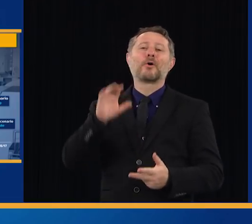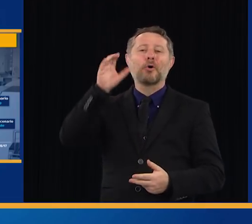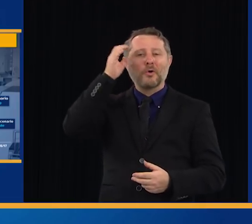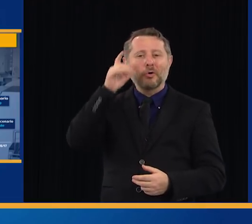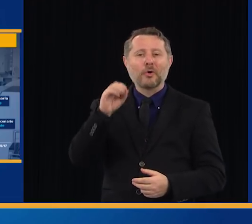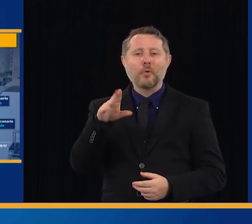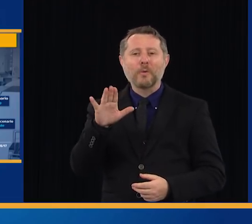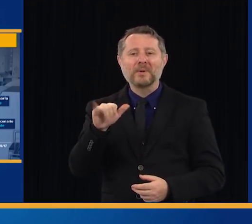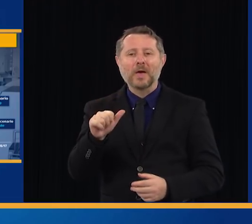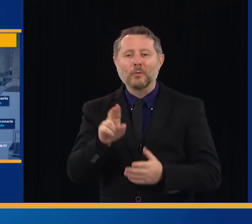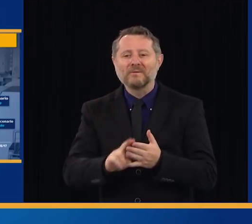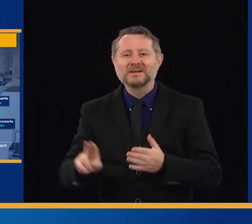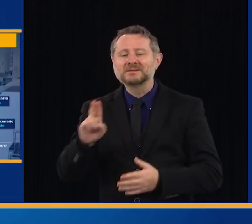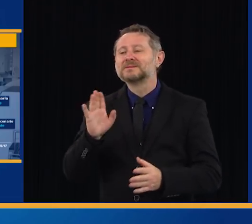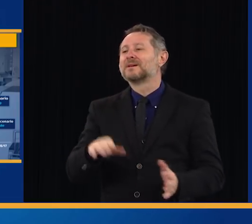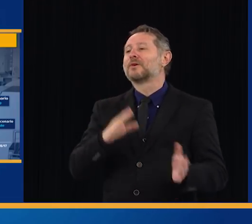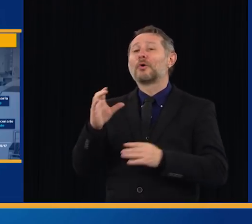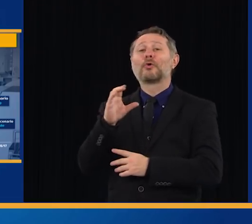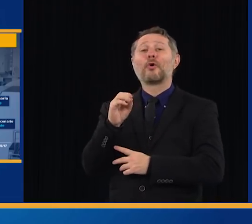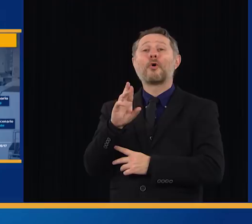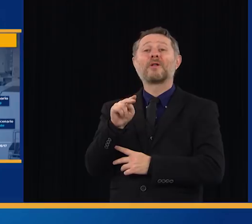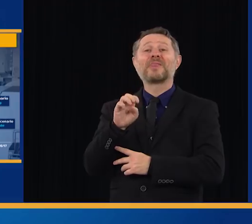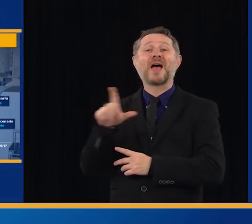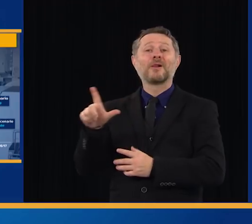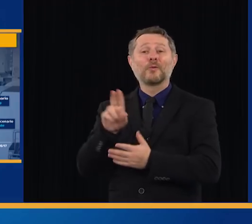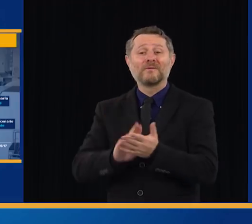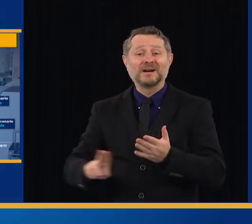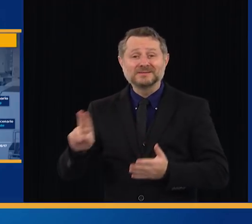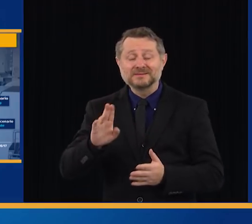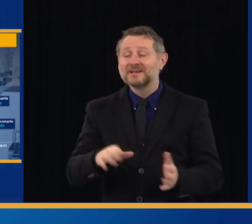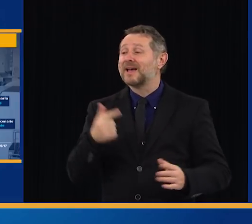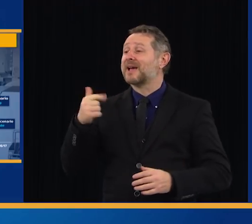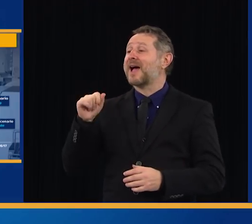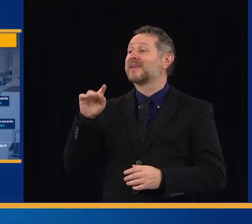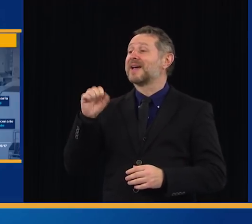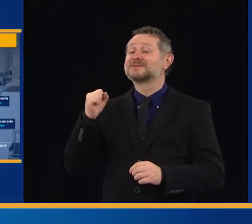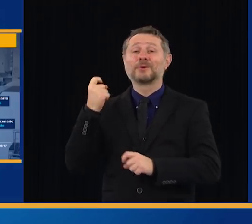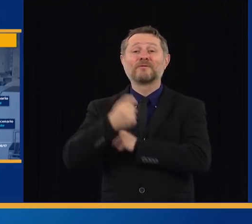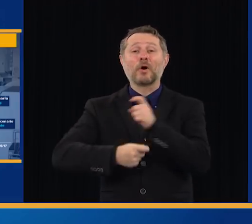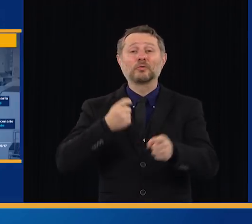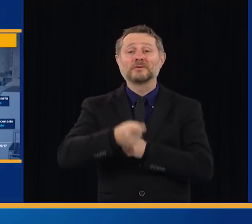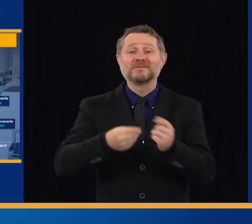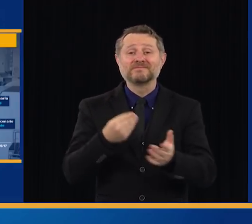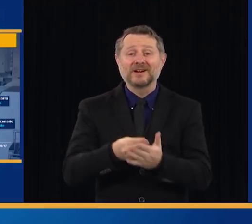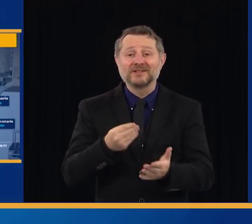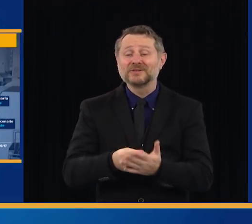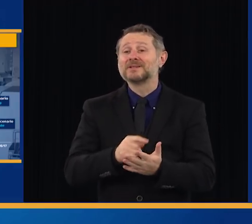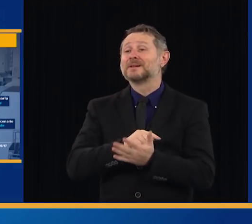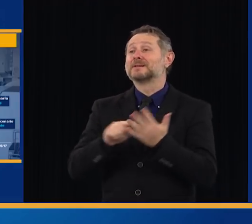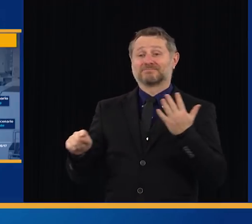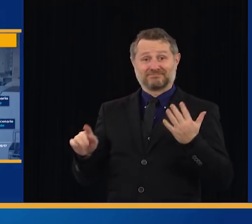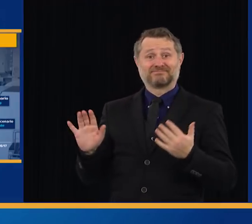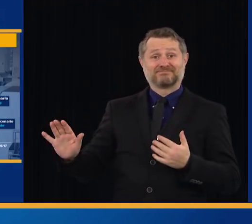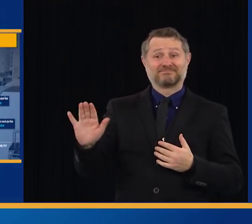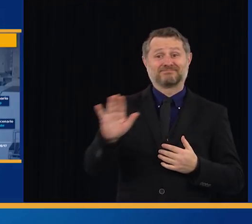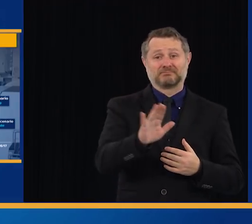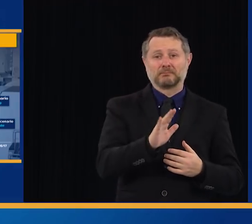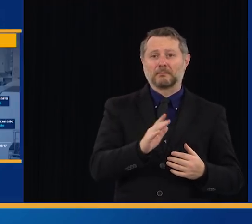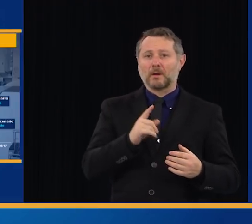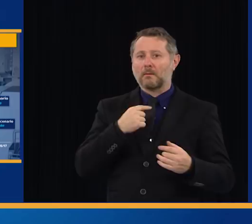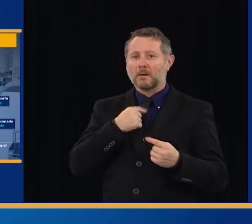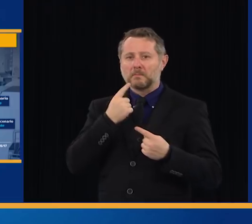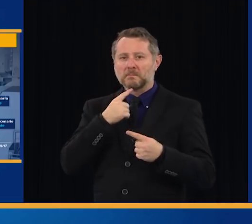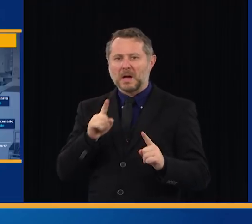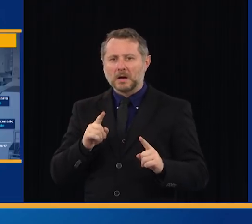were all projecting a higher infection rate. We slowed the infection rate by